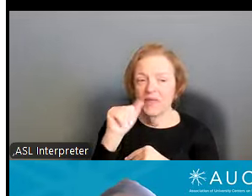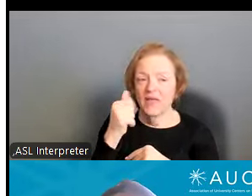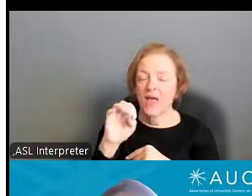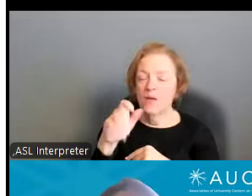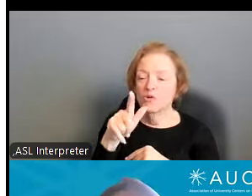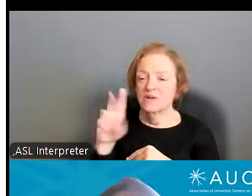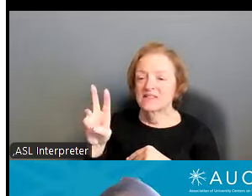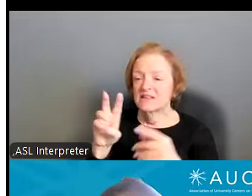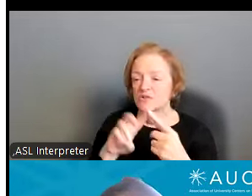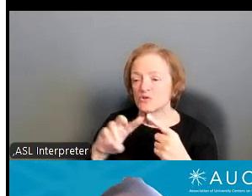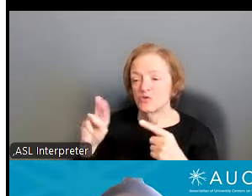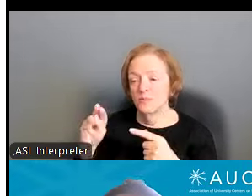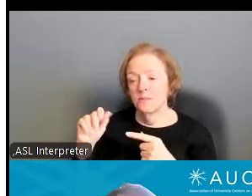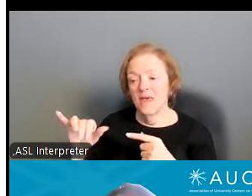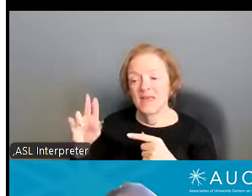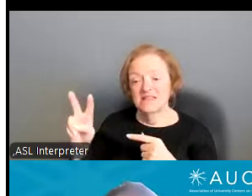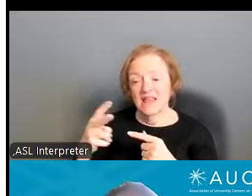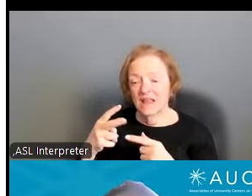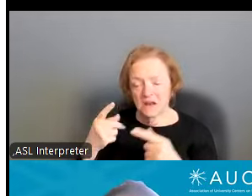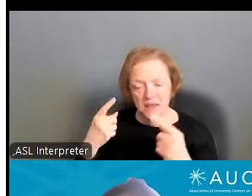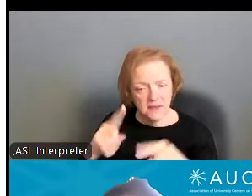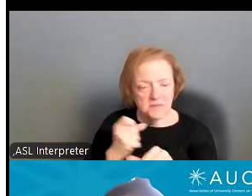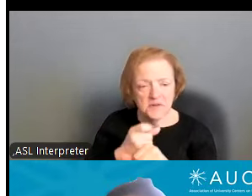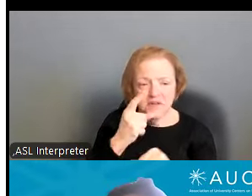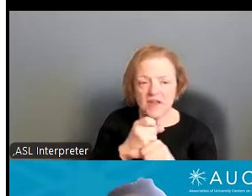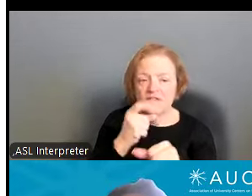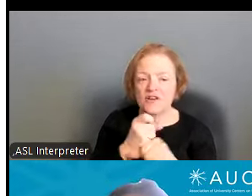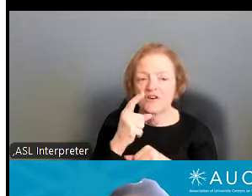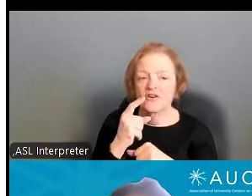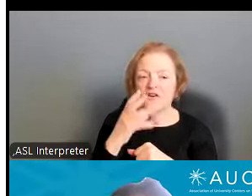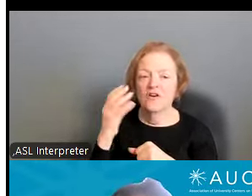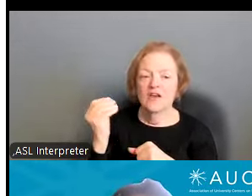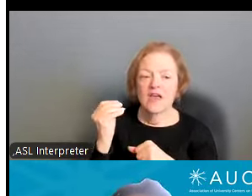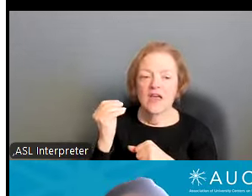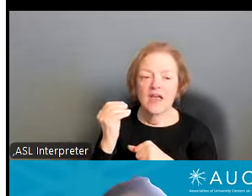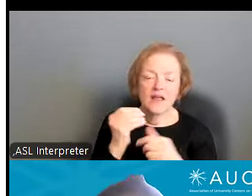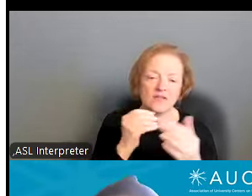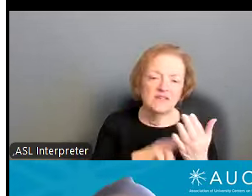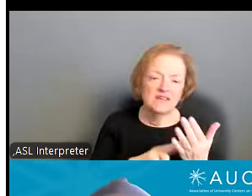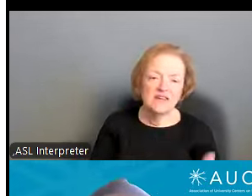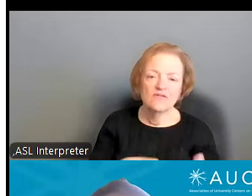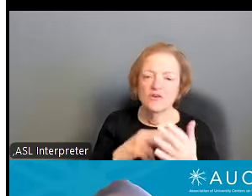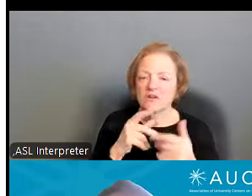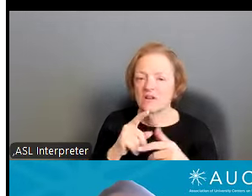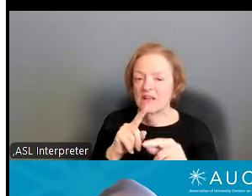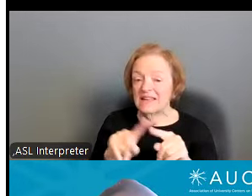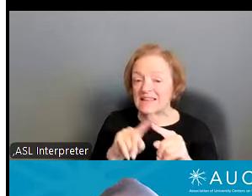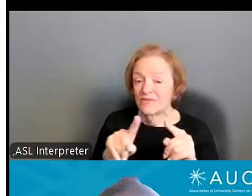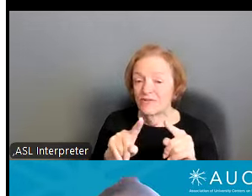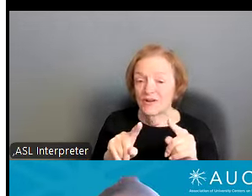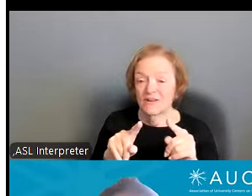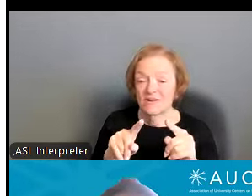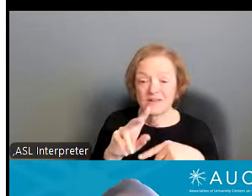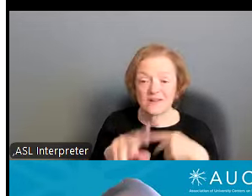This is an annual celebration, showcases how registered apprenticeship programs advance worker mobility, meet employers' workforce